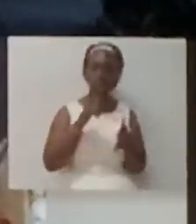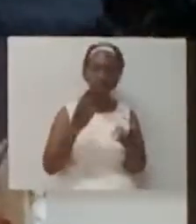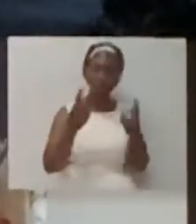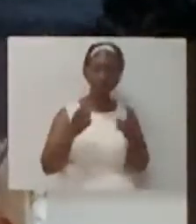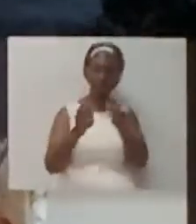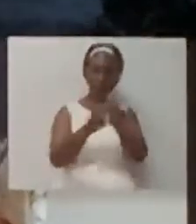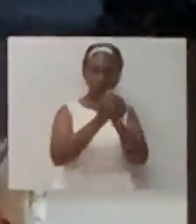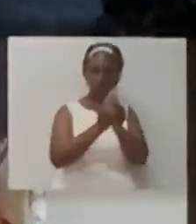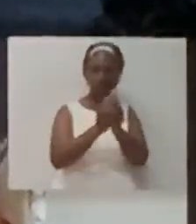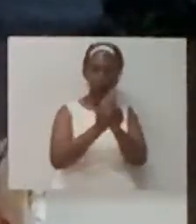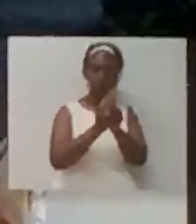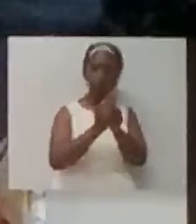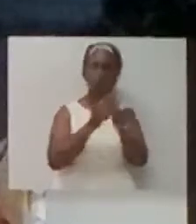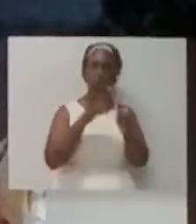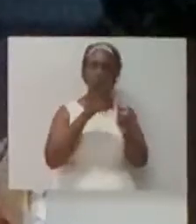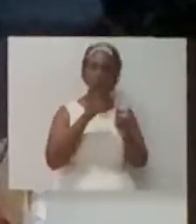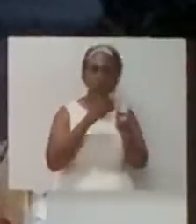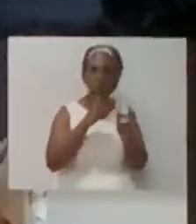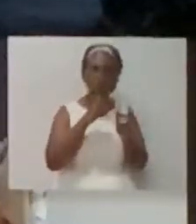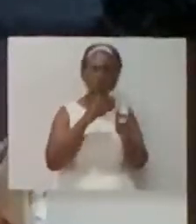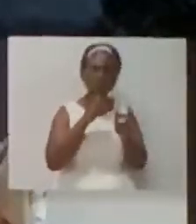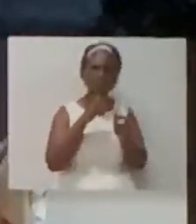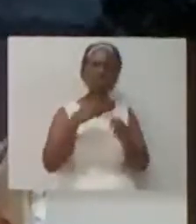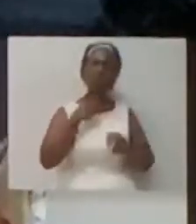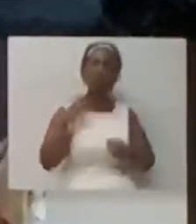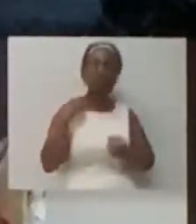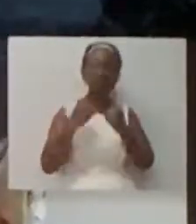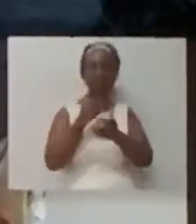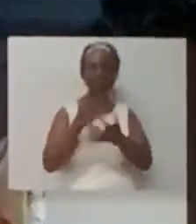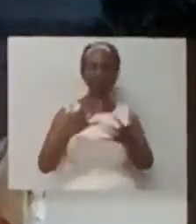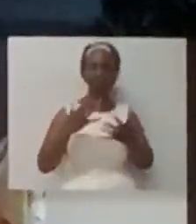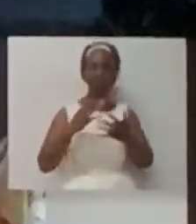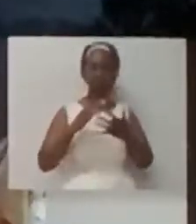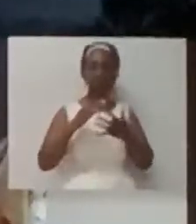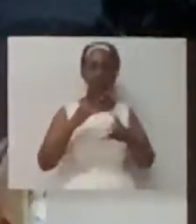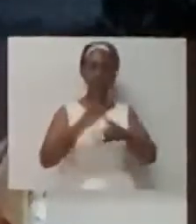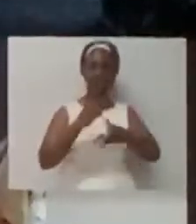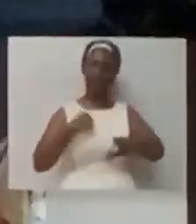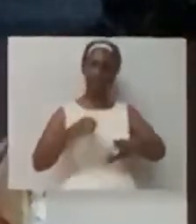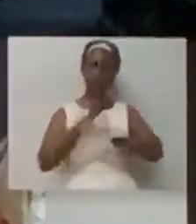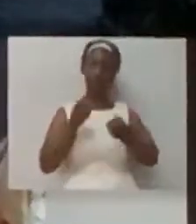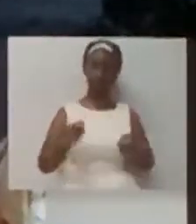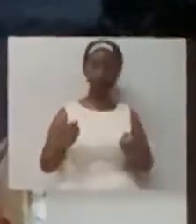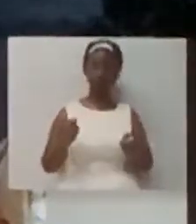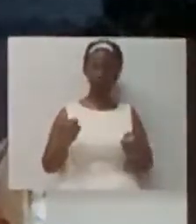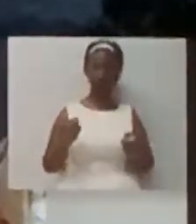day over the course of a week to think about those who risk everything to keep us safe.